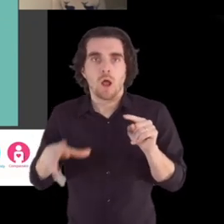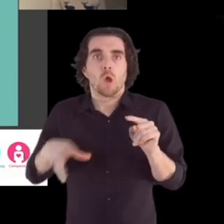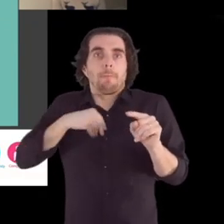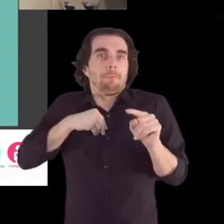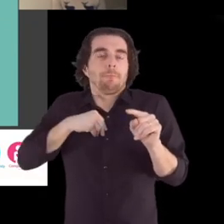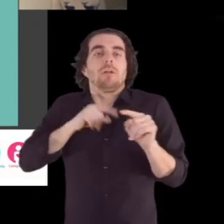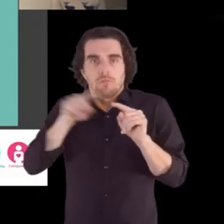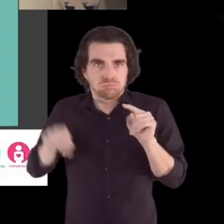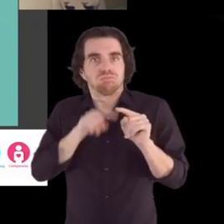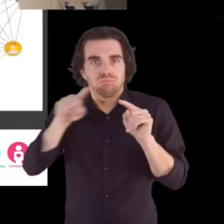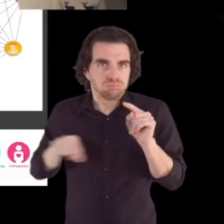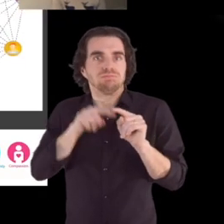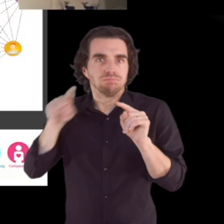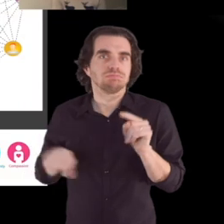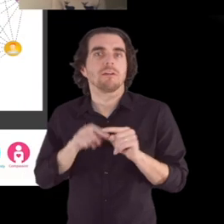more stressful.